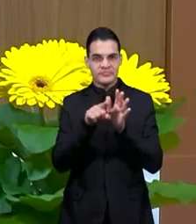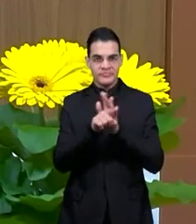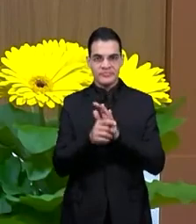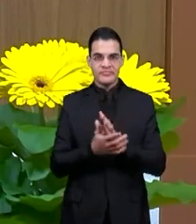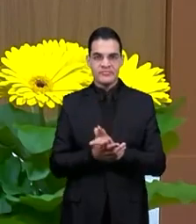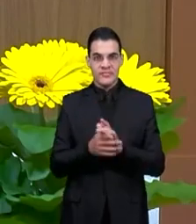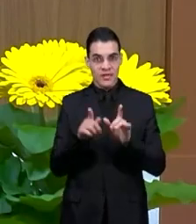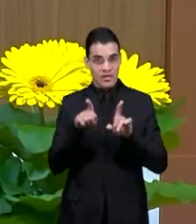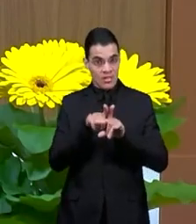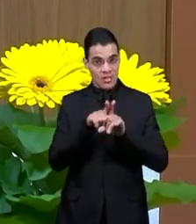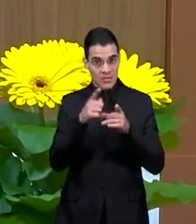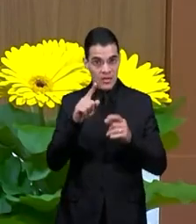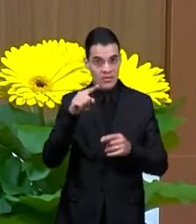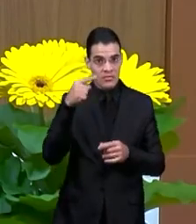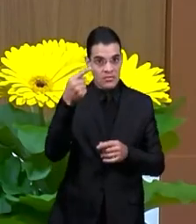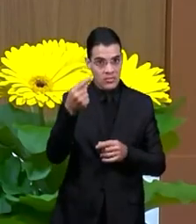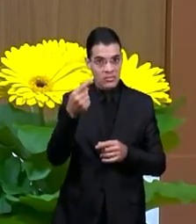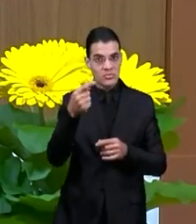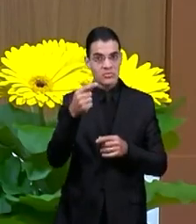to the youth